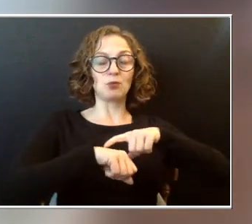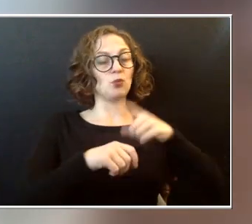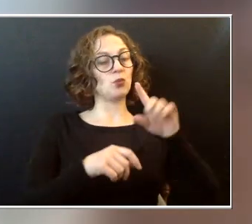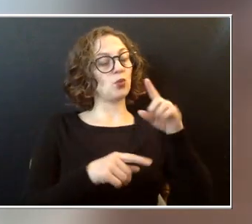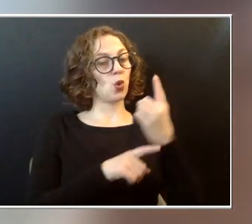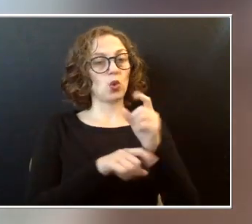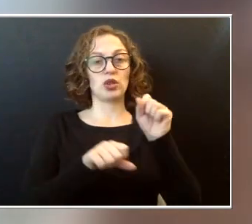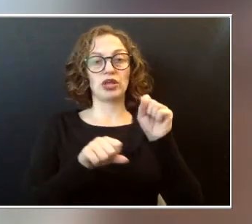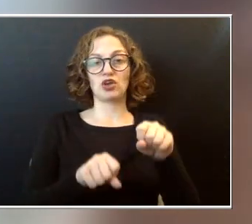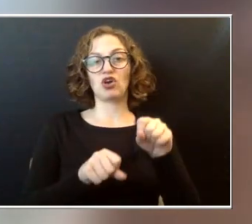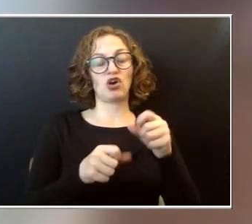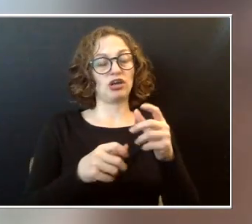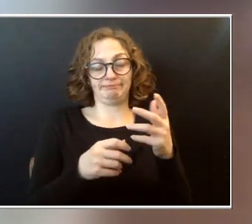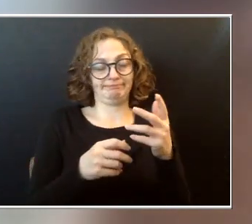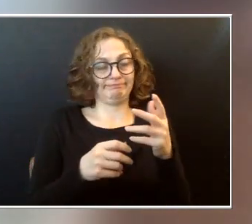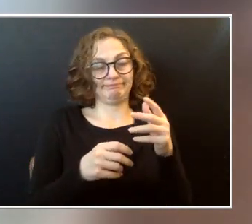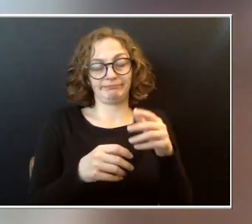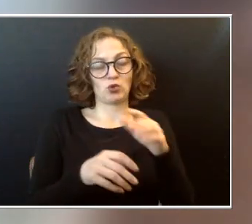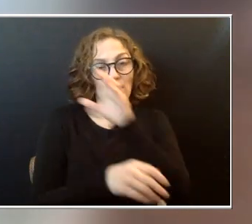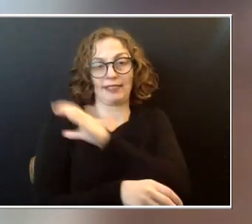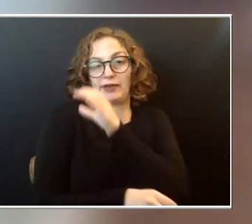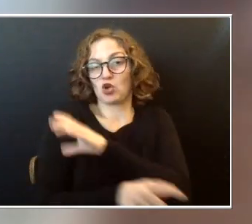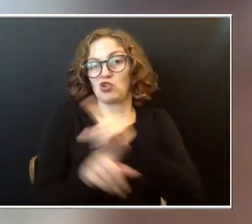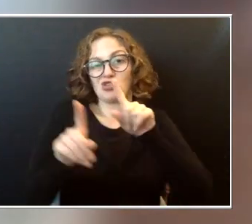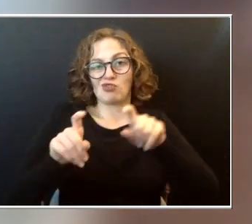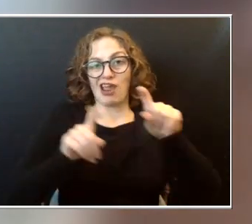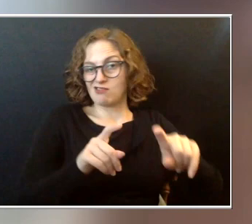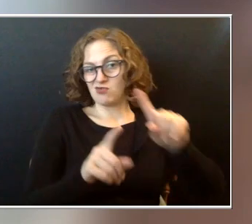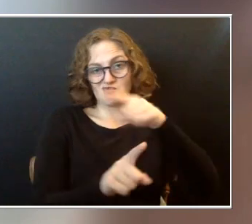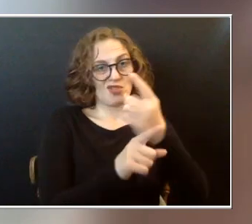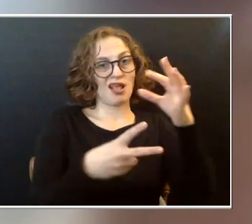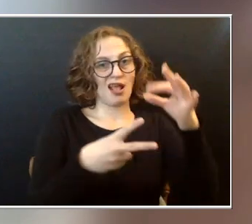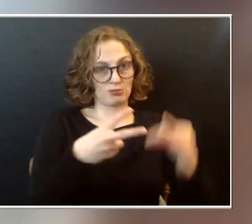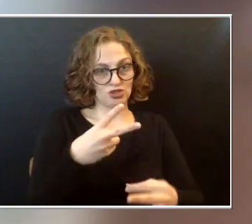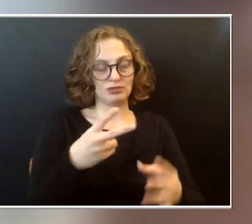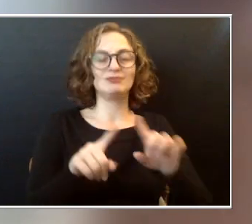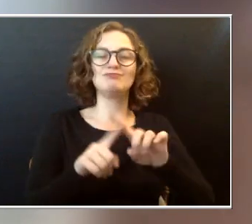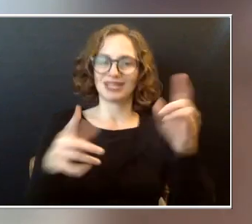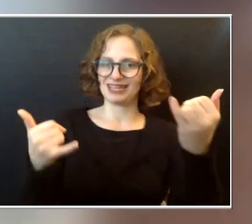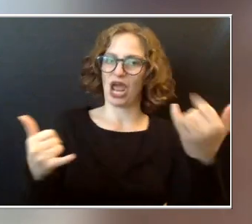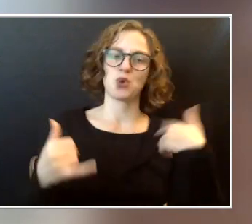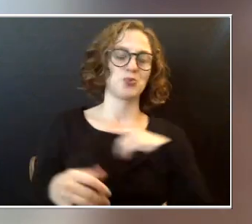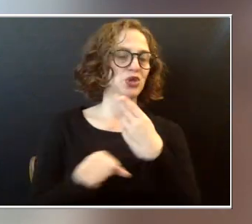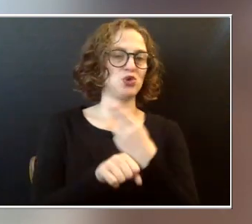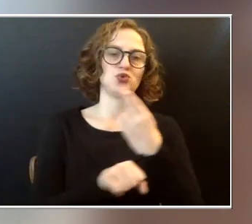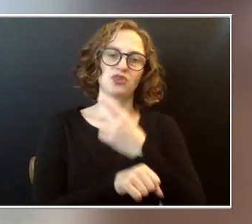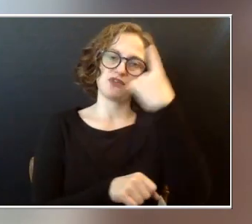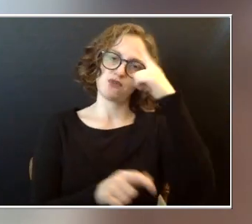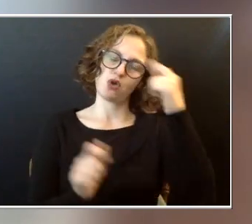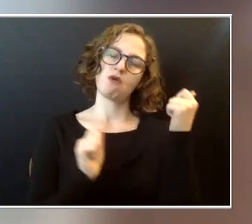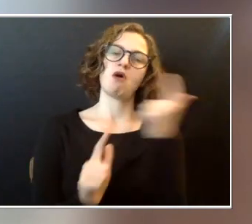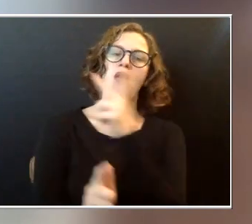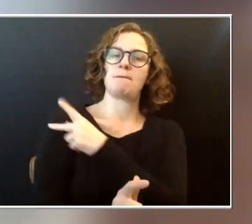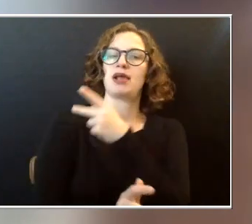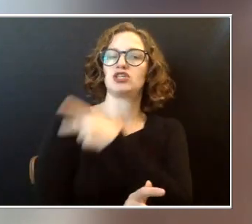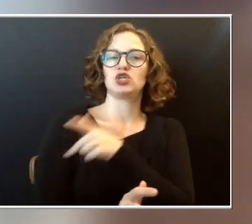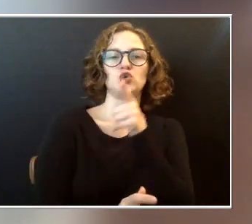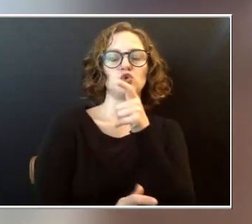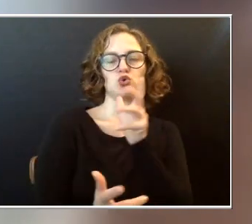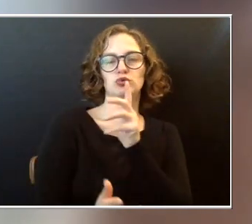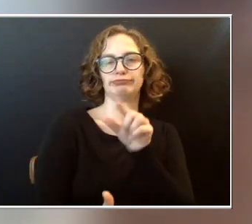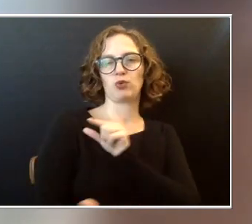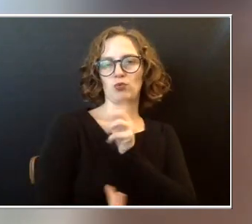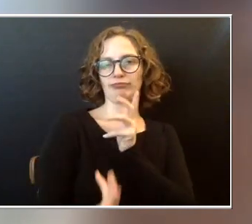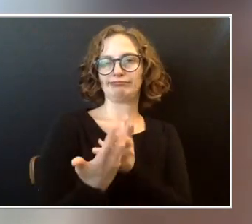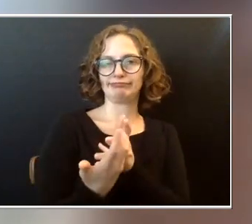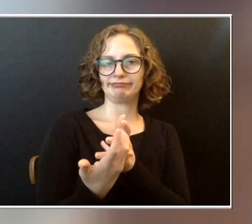drug. So now it is a routine drug that we use it for all eligible patients for triple-negative breast cancer, typically